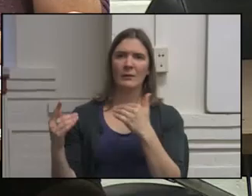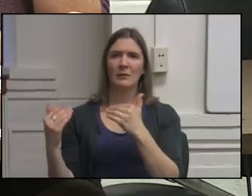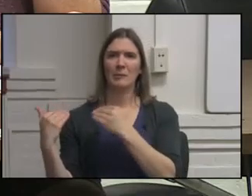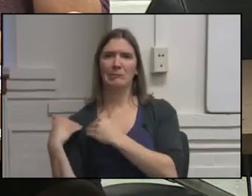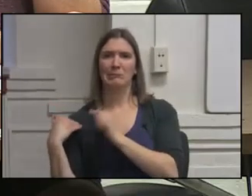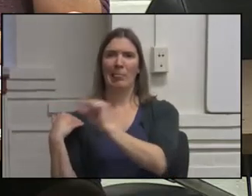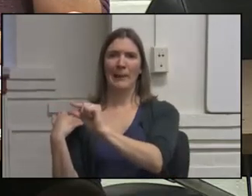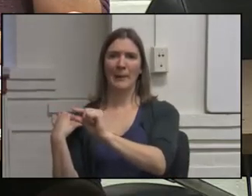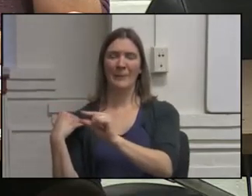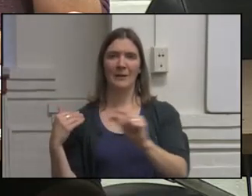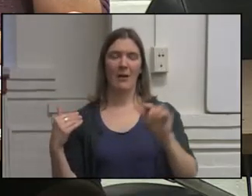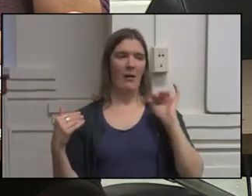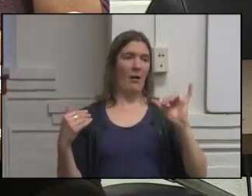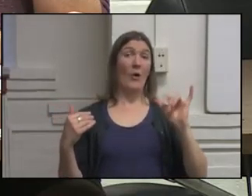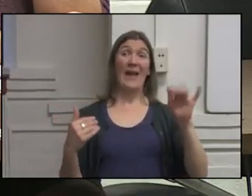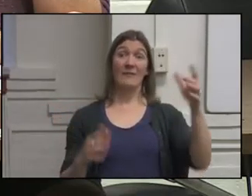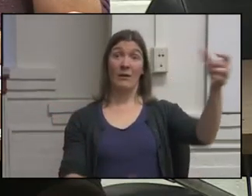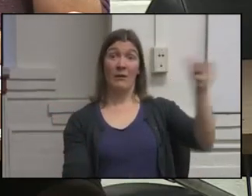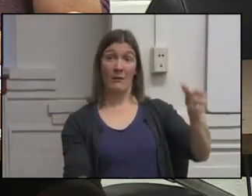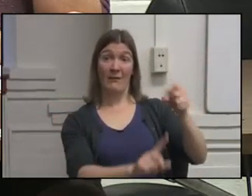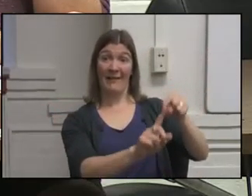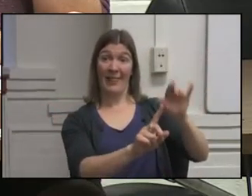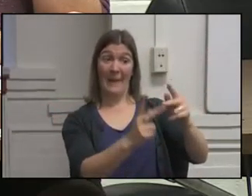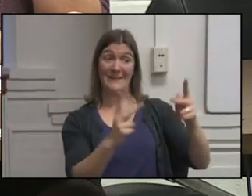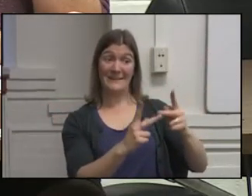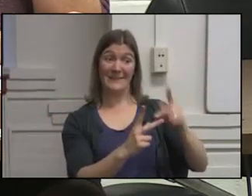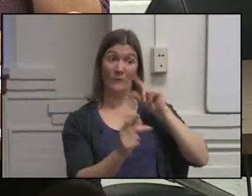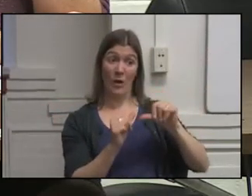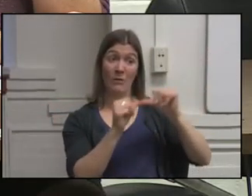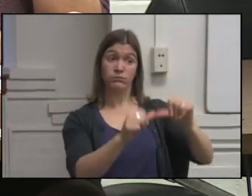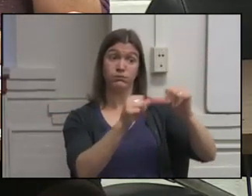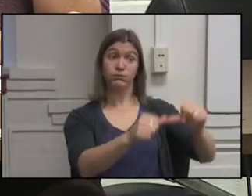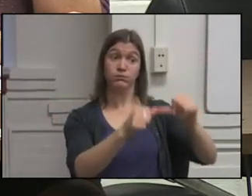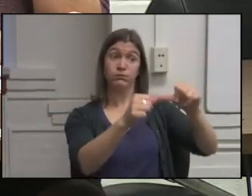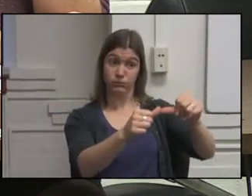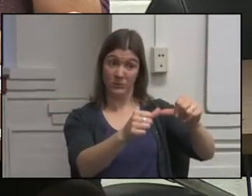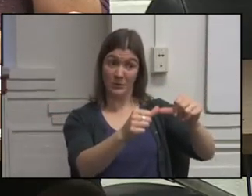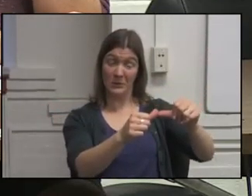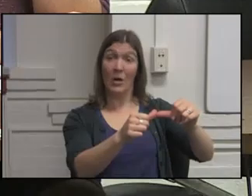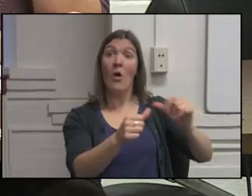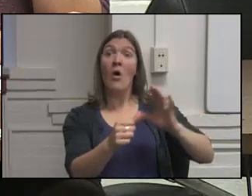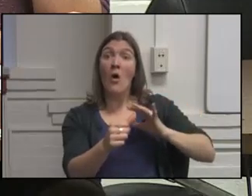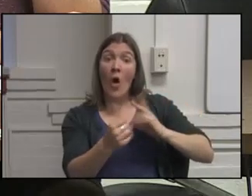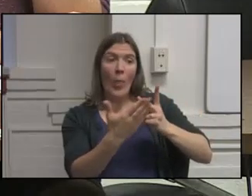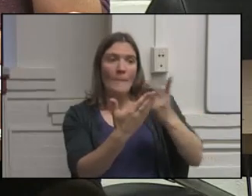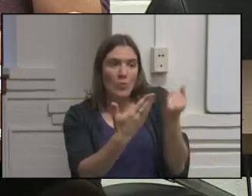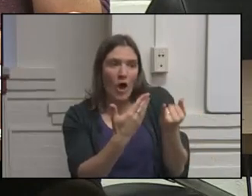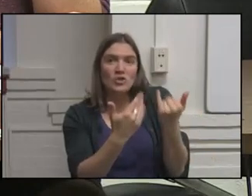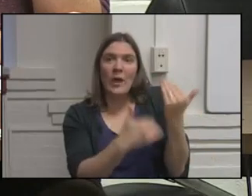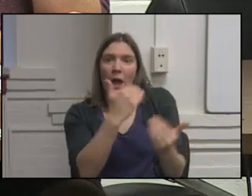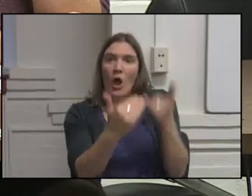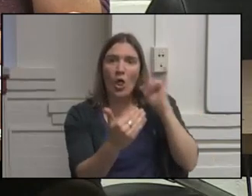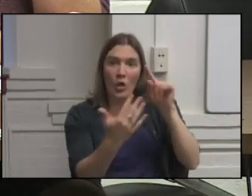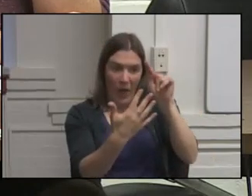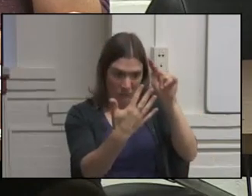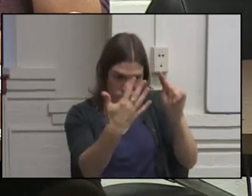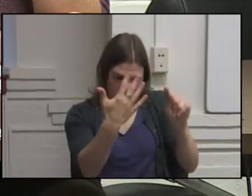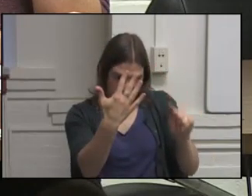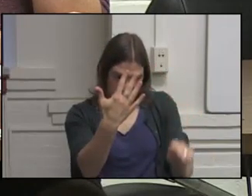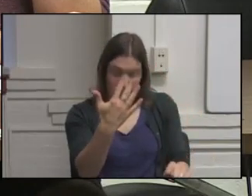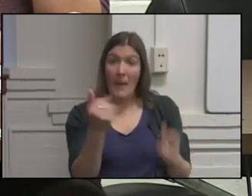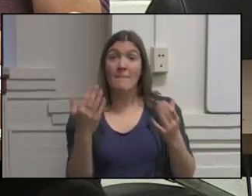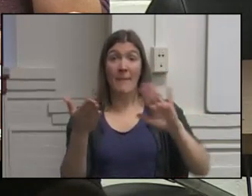can get. A sustainability coordinator and a sustainability initiative can get into, and cities